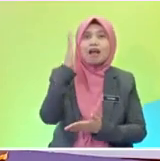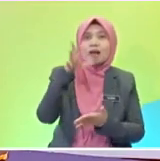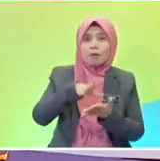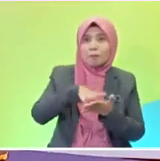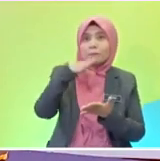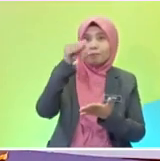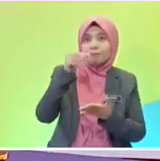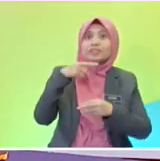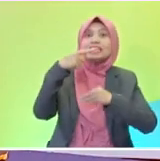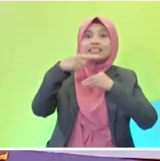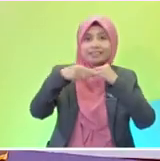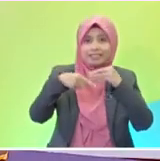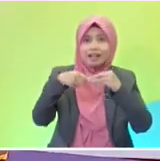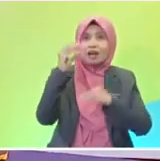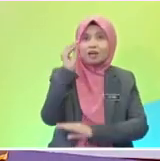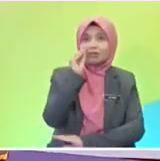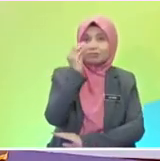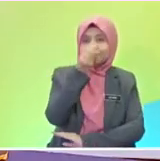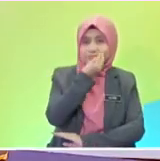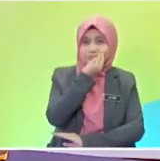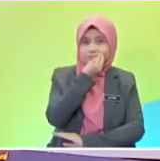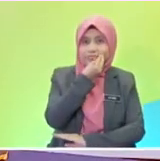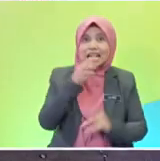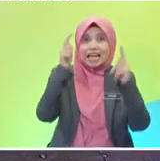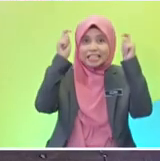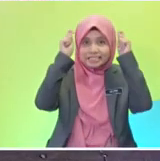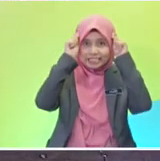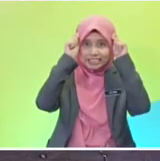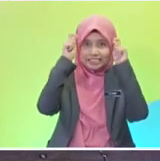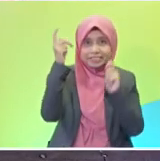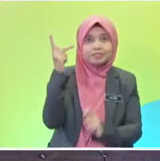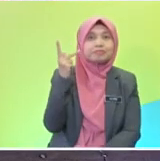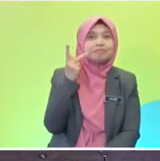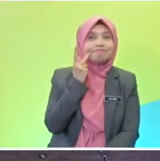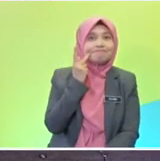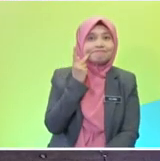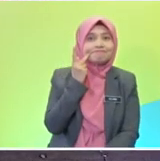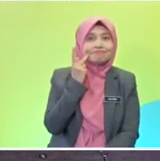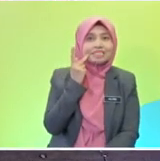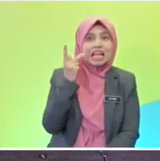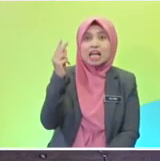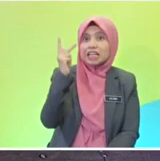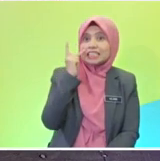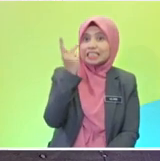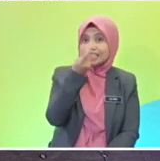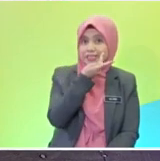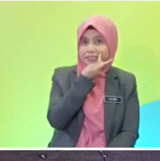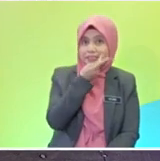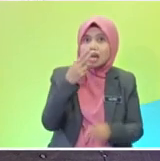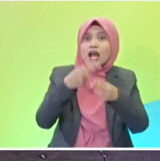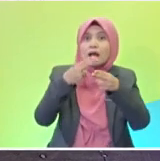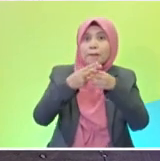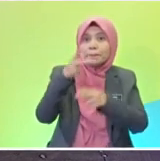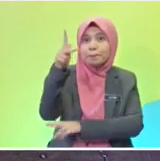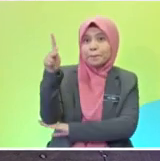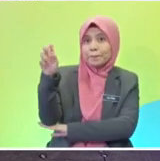let's see her first, who is teacher Kenanga. Hi, Shafika. Hi, teacher. How are you? I'm fine, thank you. Wow, your